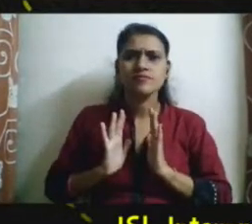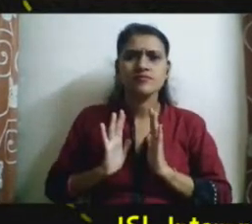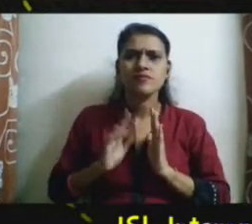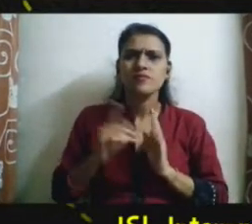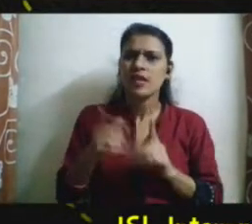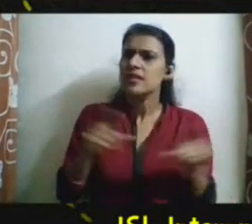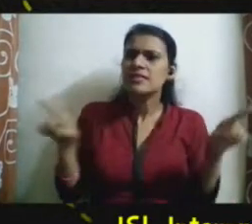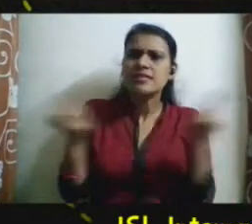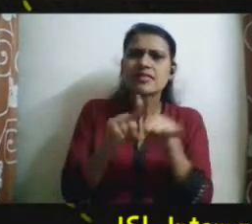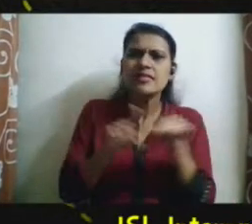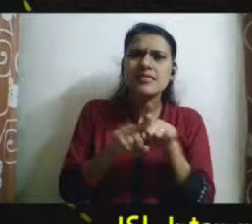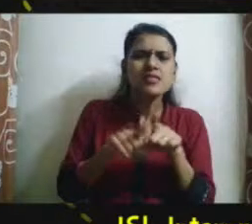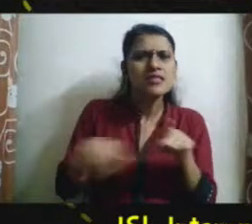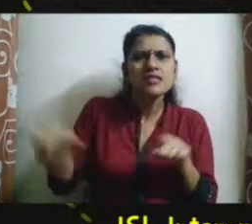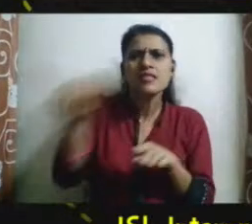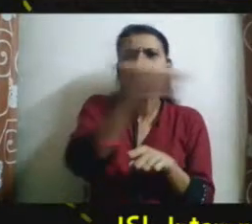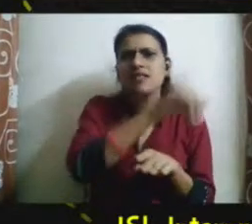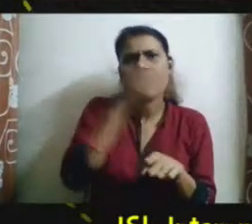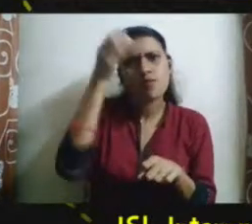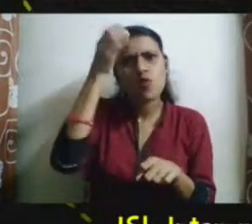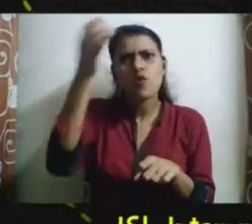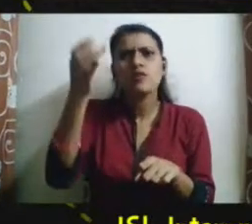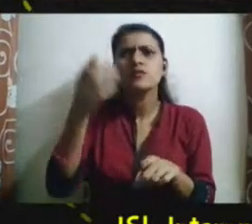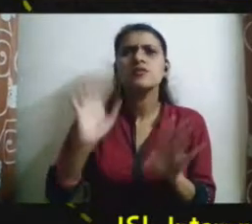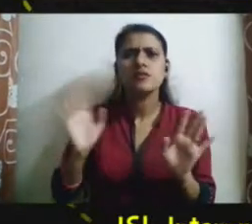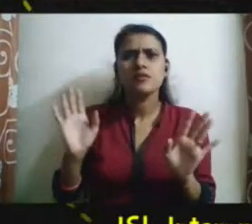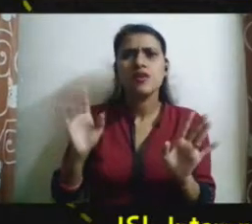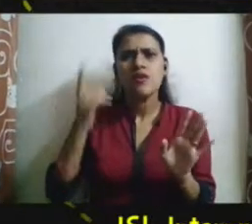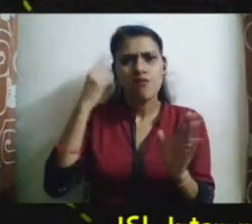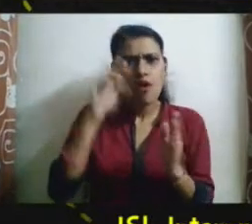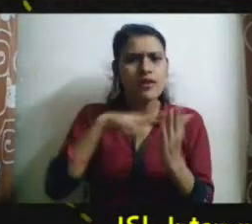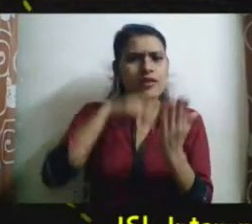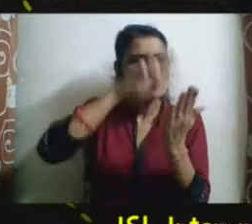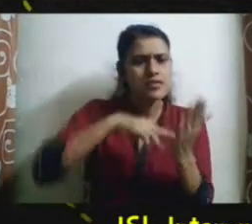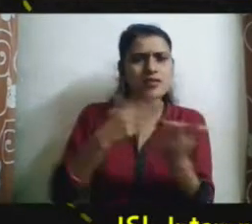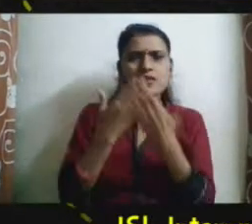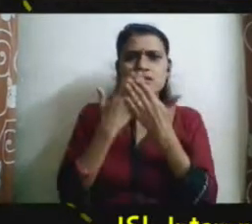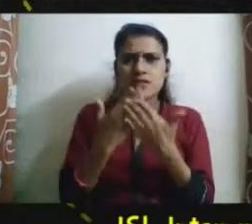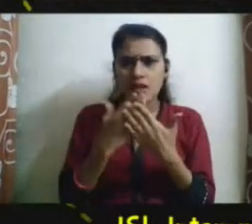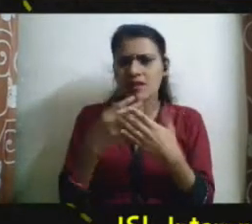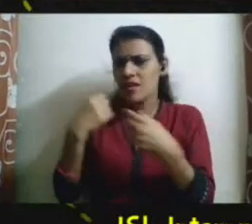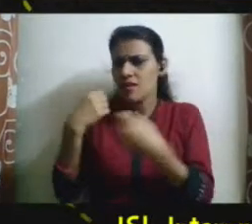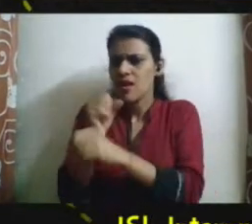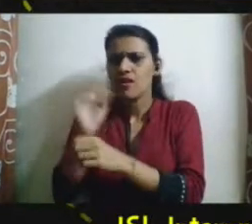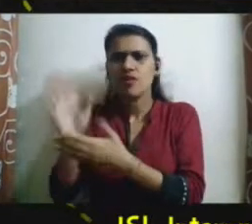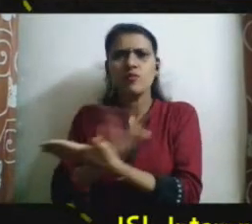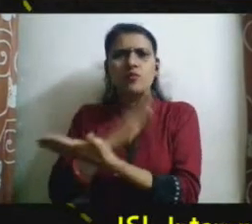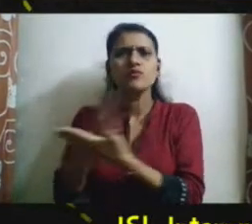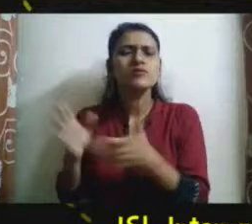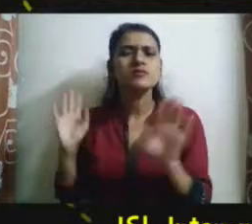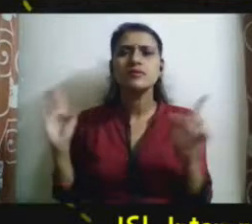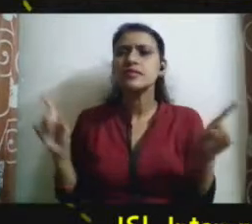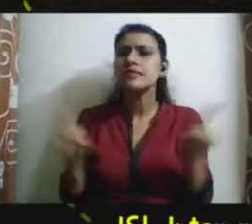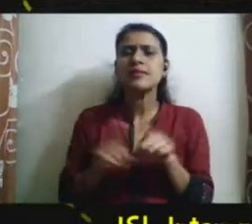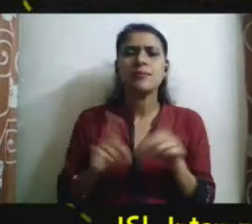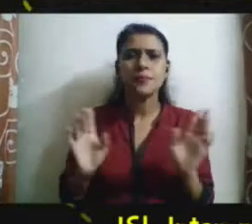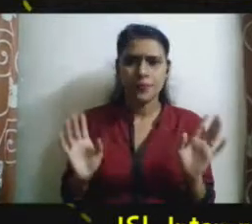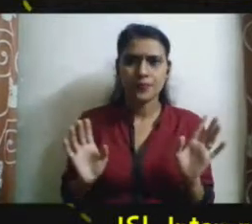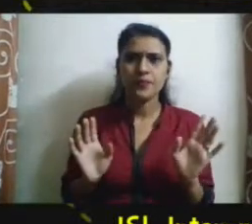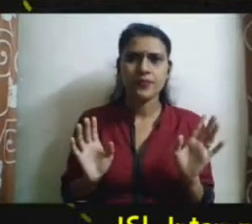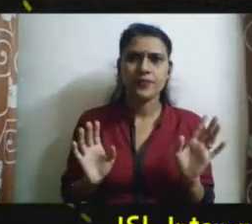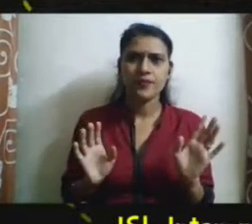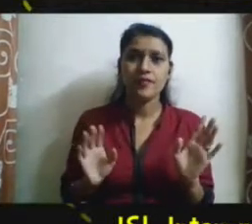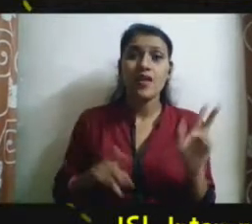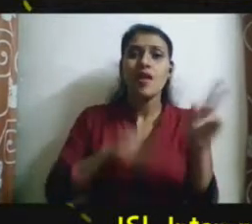common concept in the study and the making of music. So very often you will hear that people